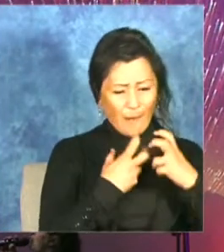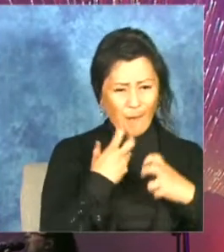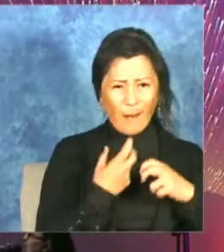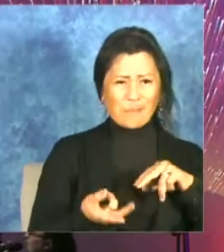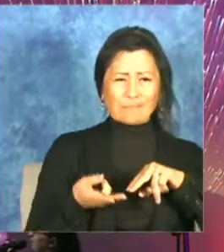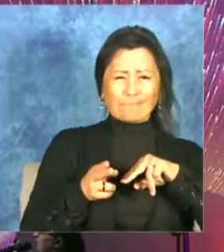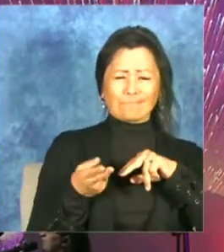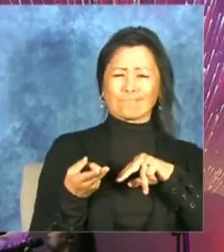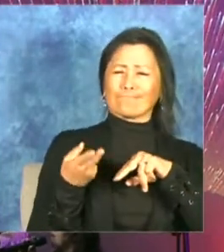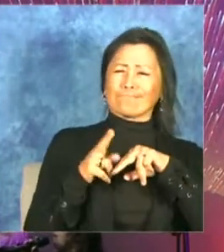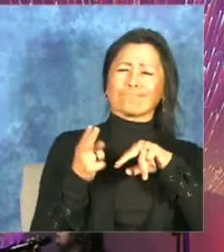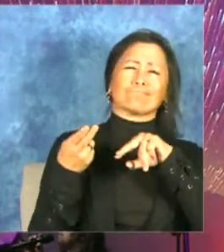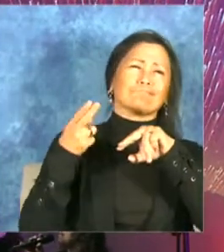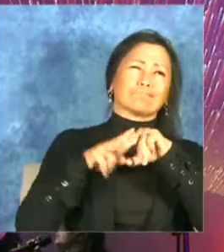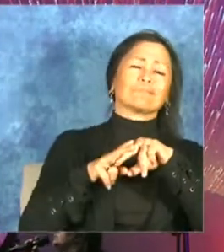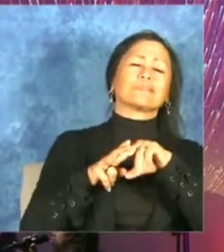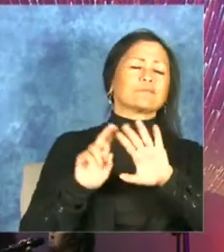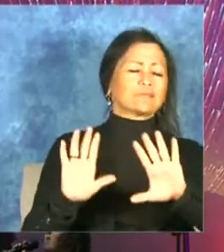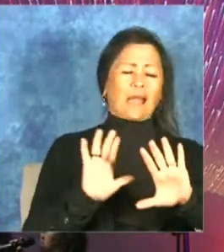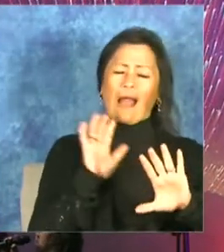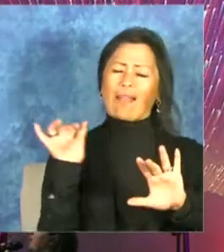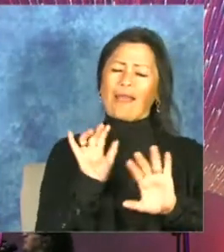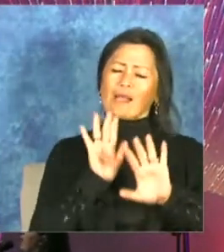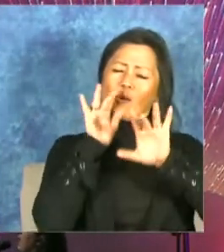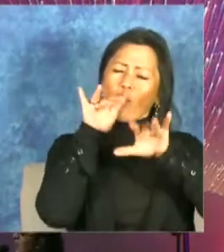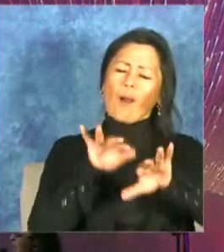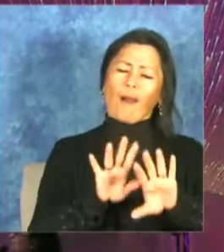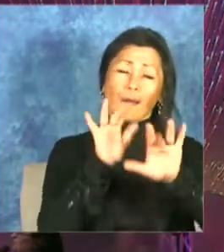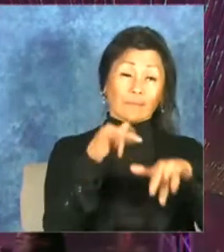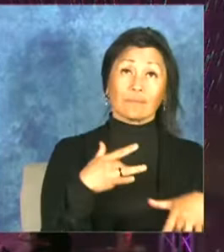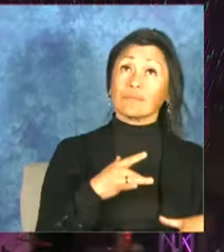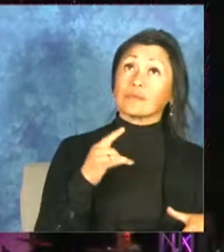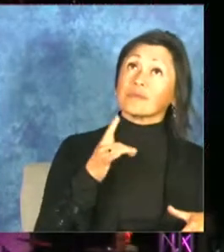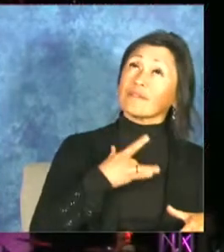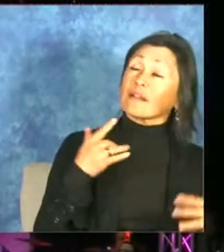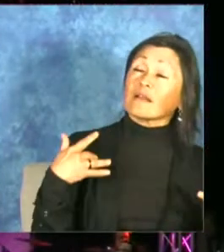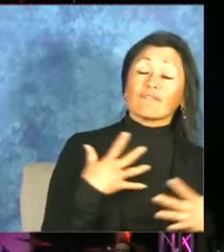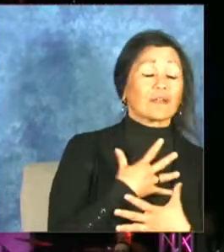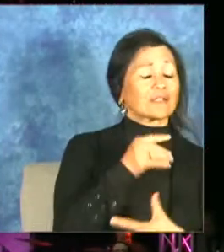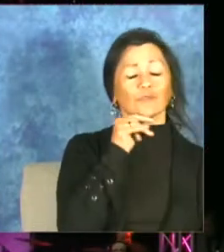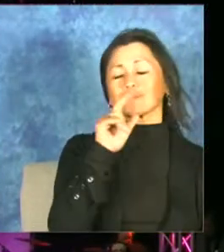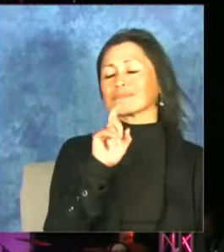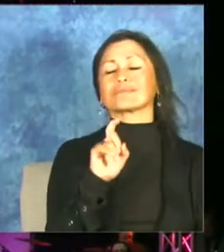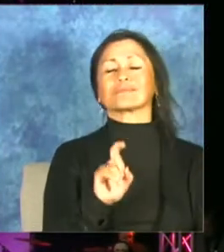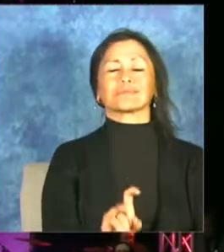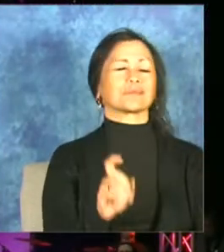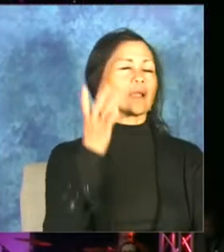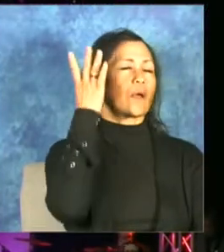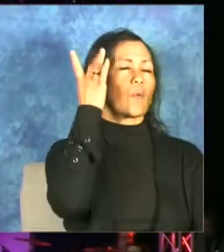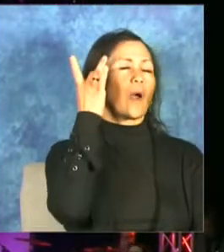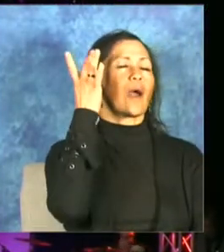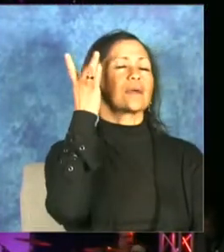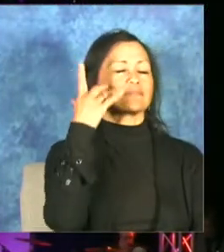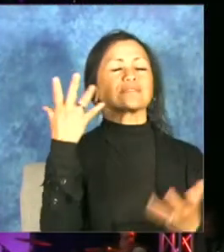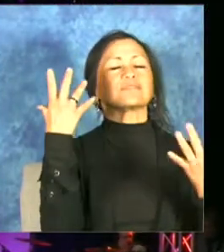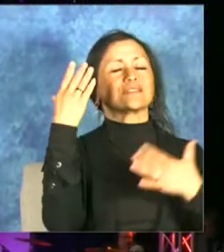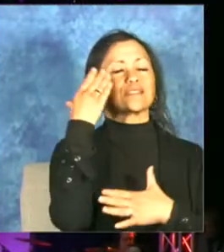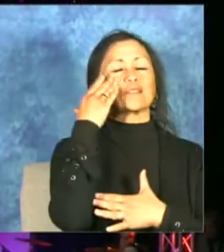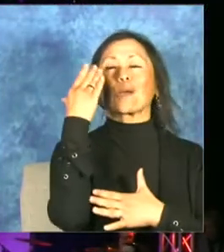And when the oceans rain, I don't have to be